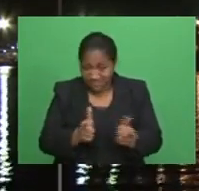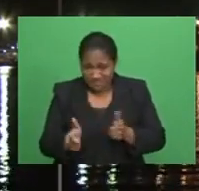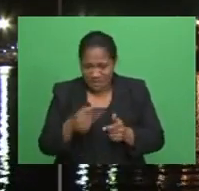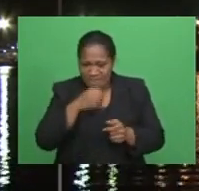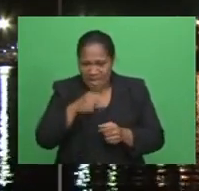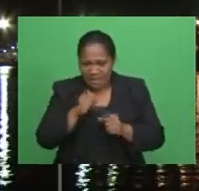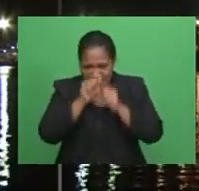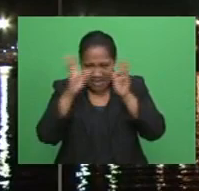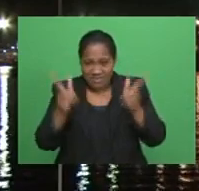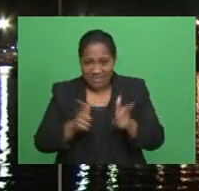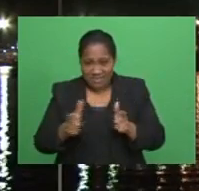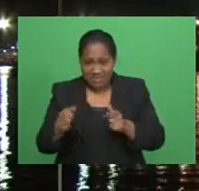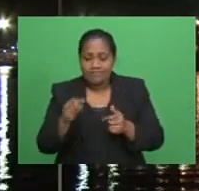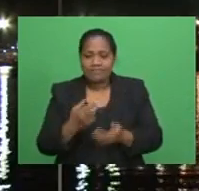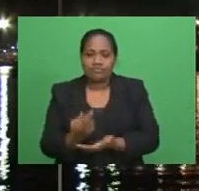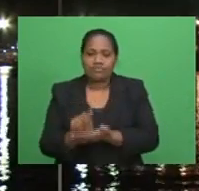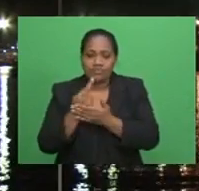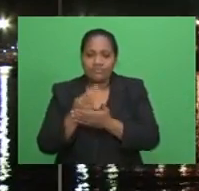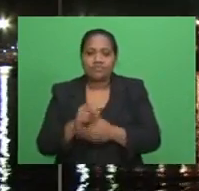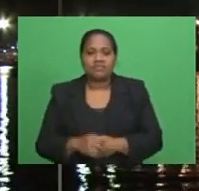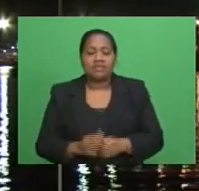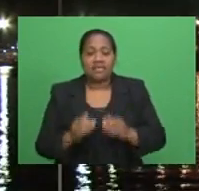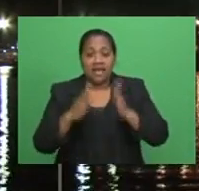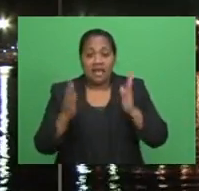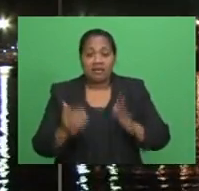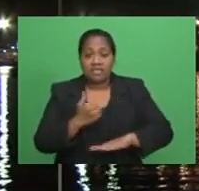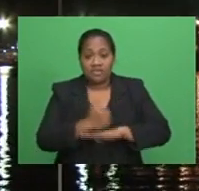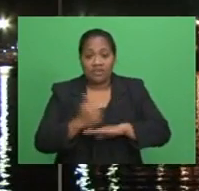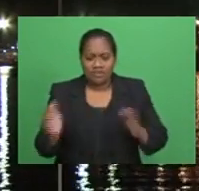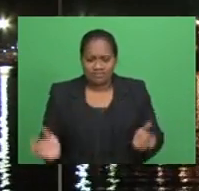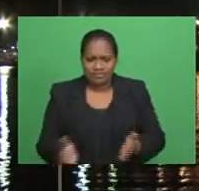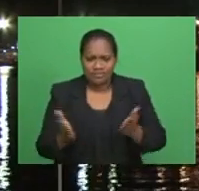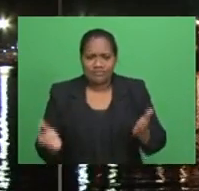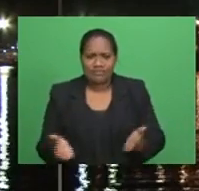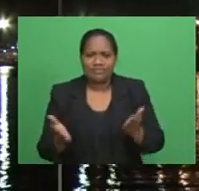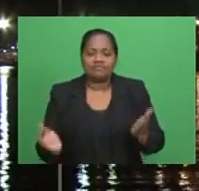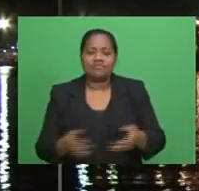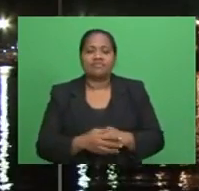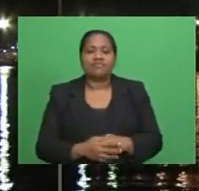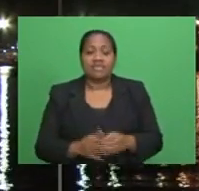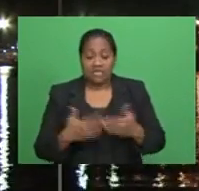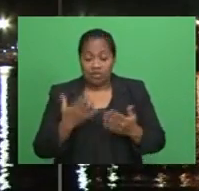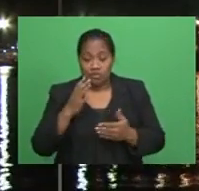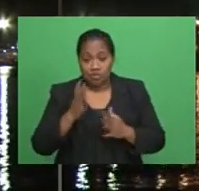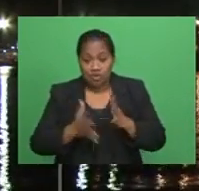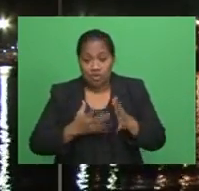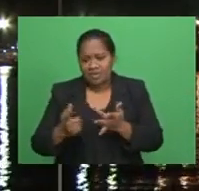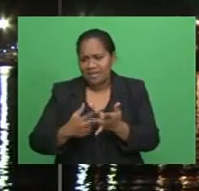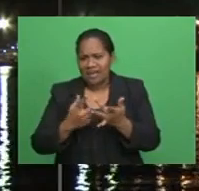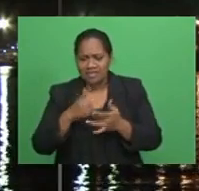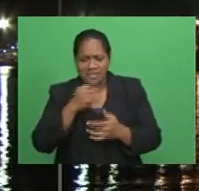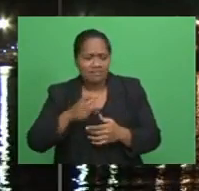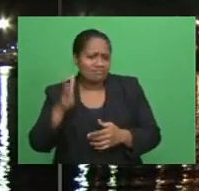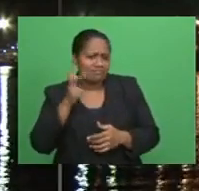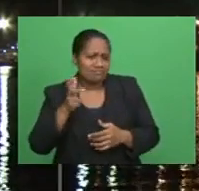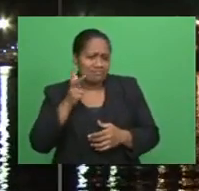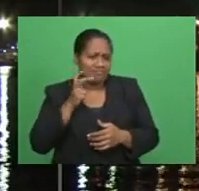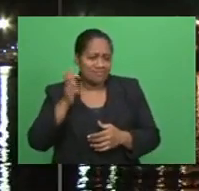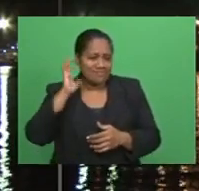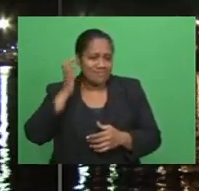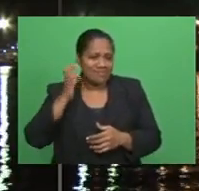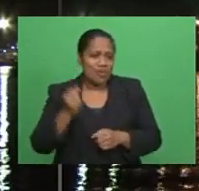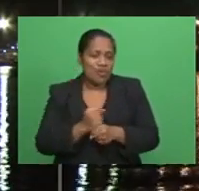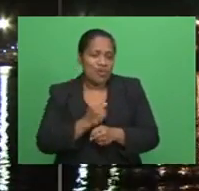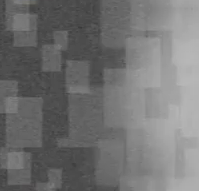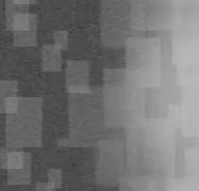and Housing Authority to strengthen internal processes. Now for these stories and others, tune in daily to our sister radio station Gold FM.